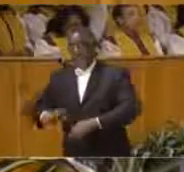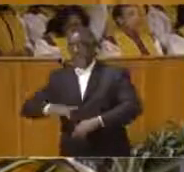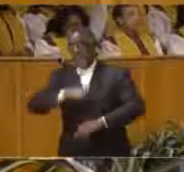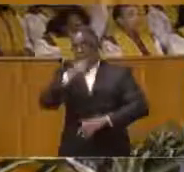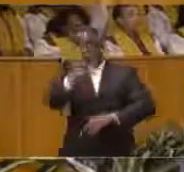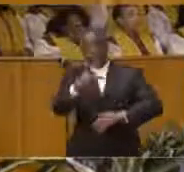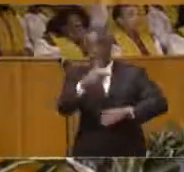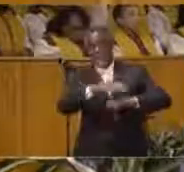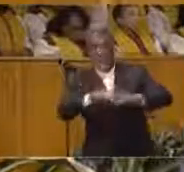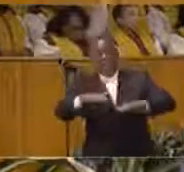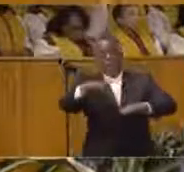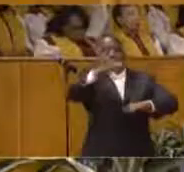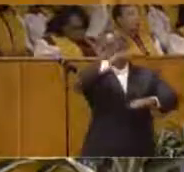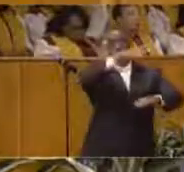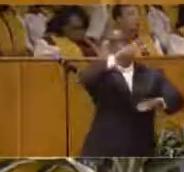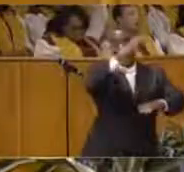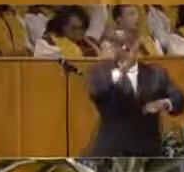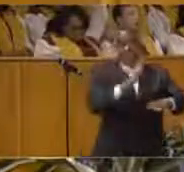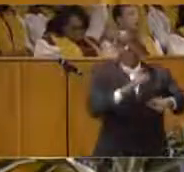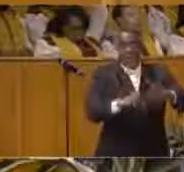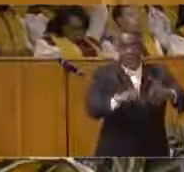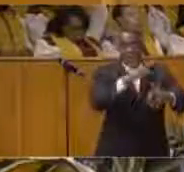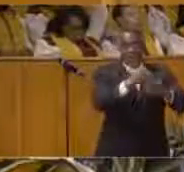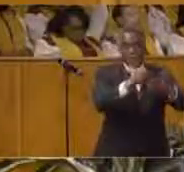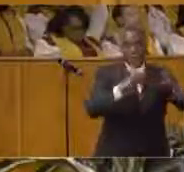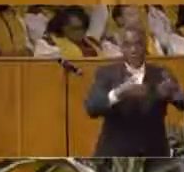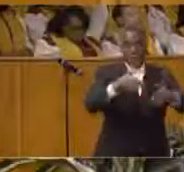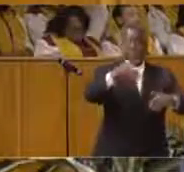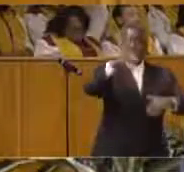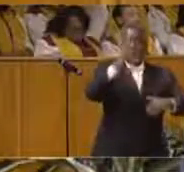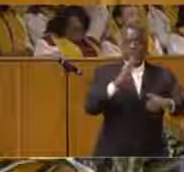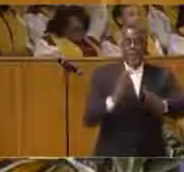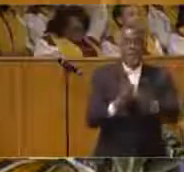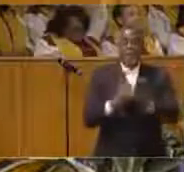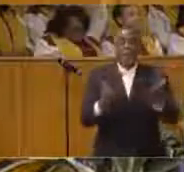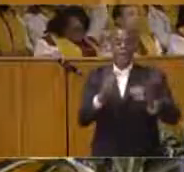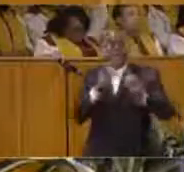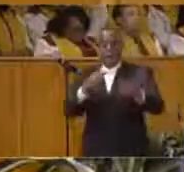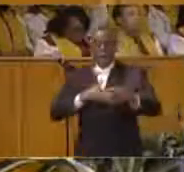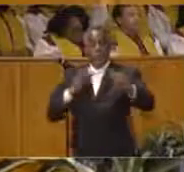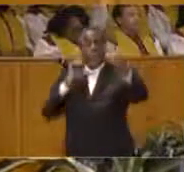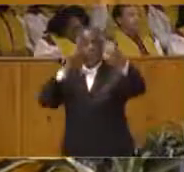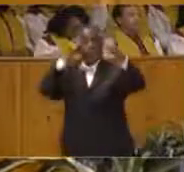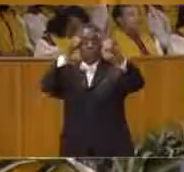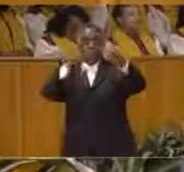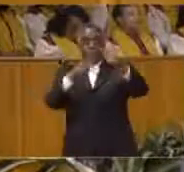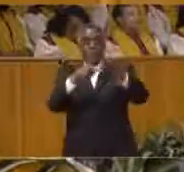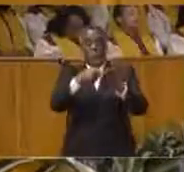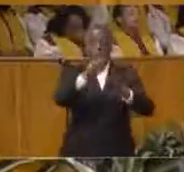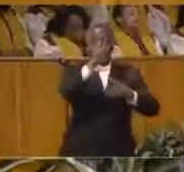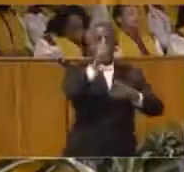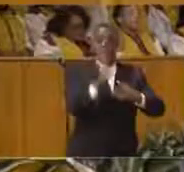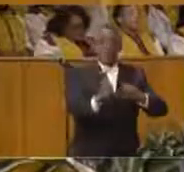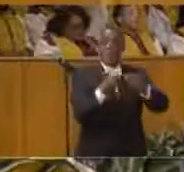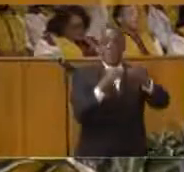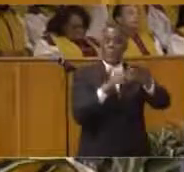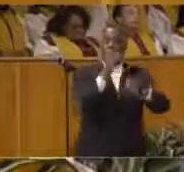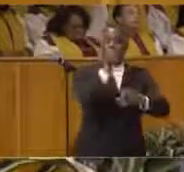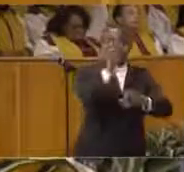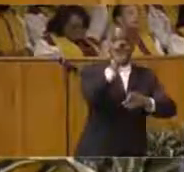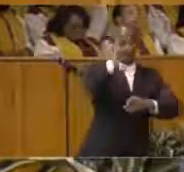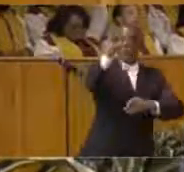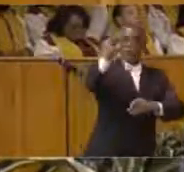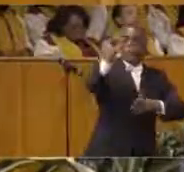things above God. And so the biblical answer is that my goal is to tithe from my